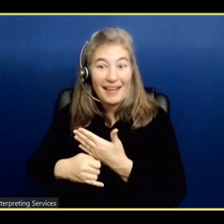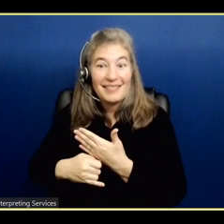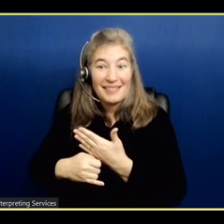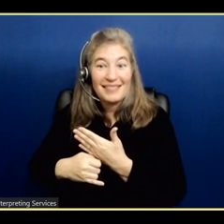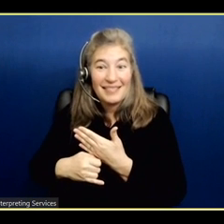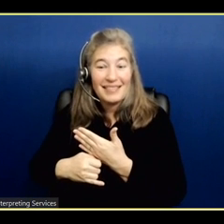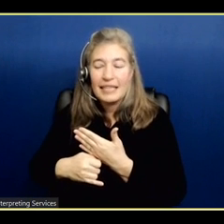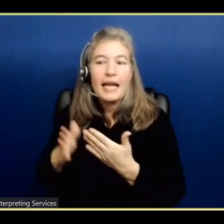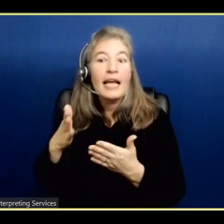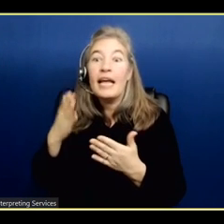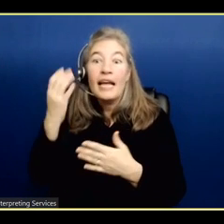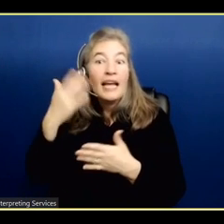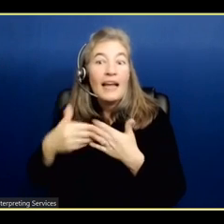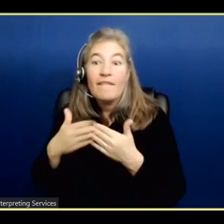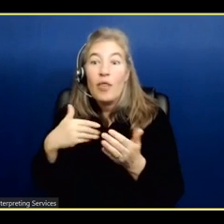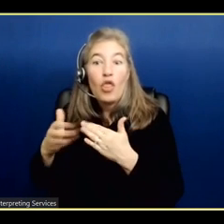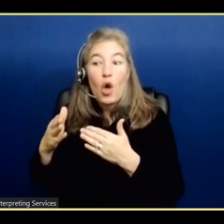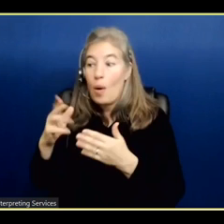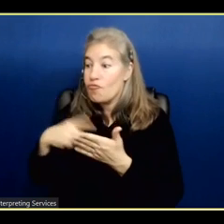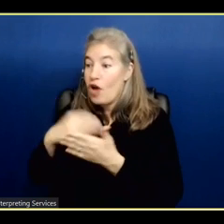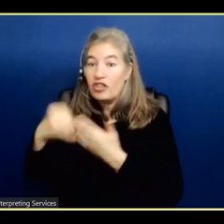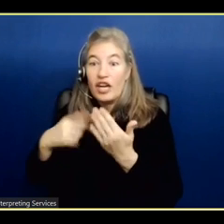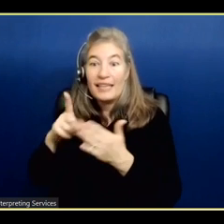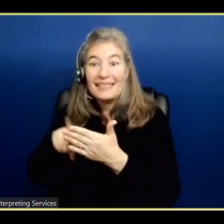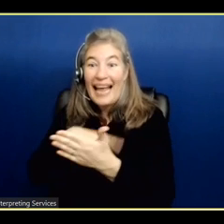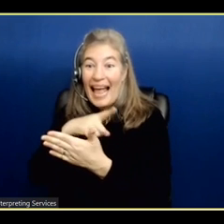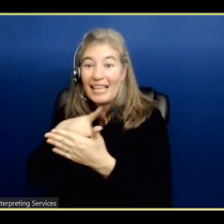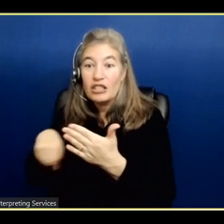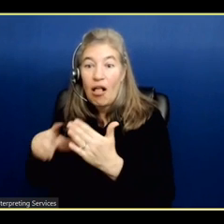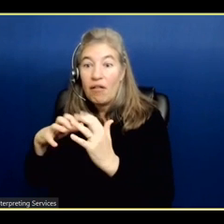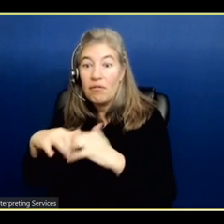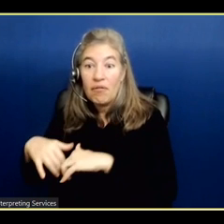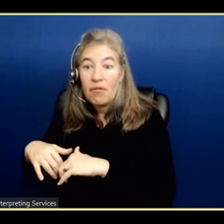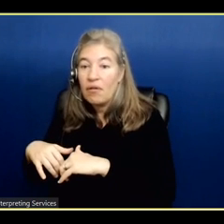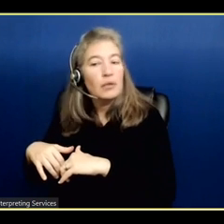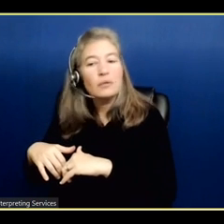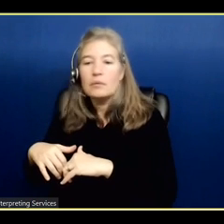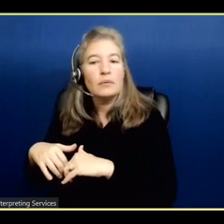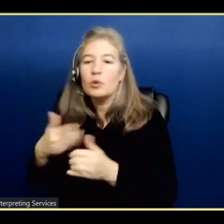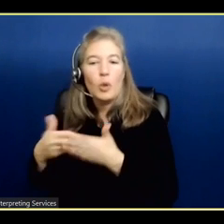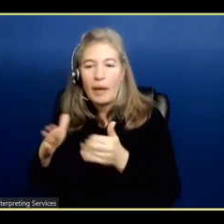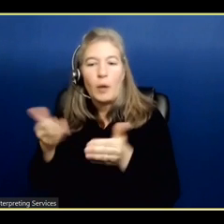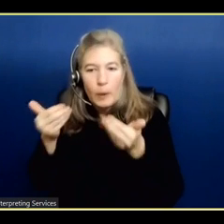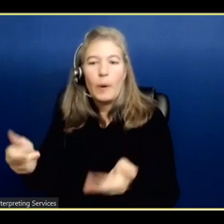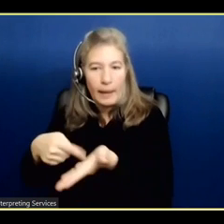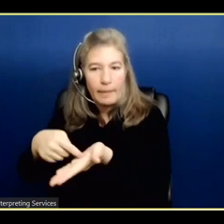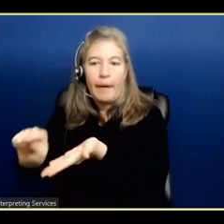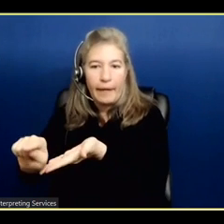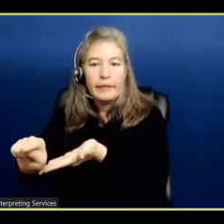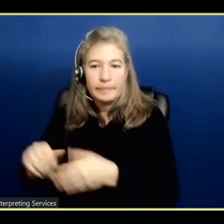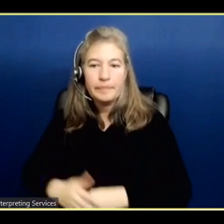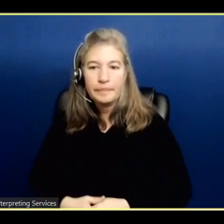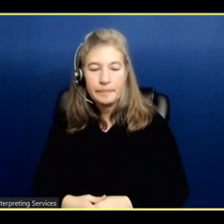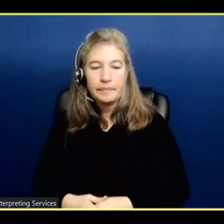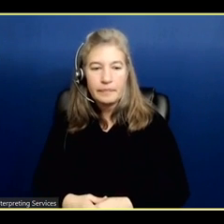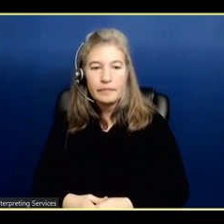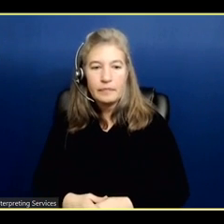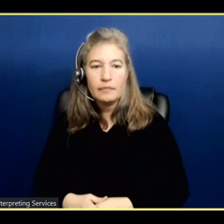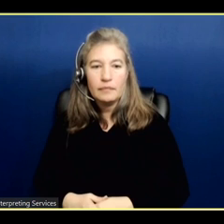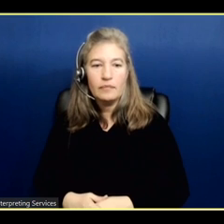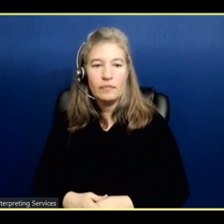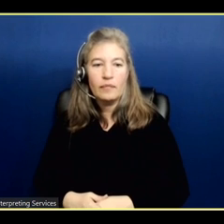intermediary in the relationships between artists and arts organizations, whether that means assisting with contract negotiations, setting equitable